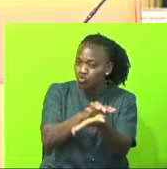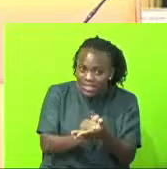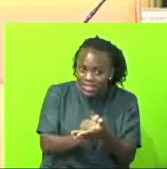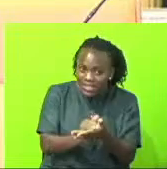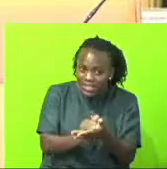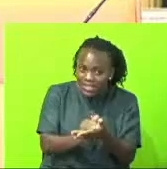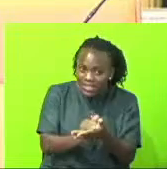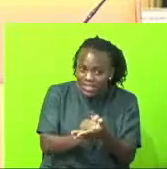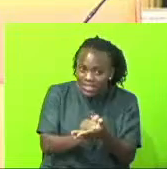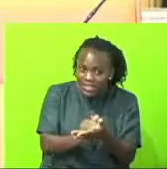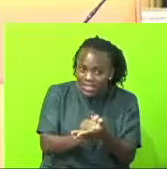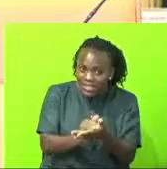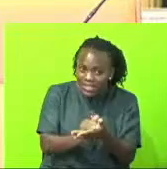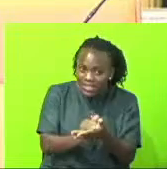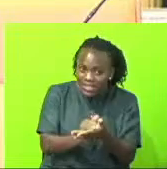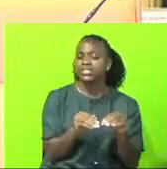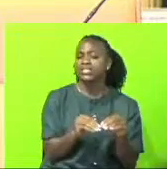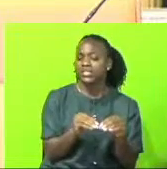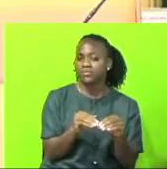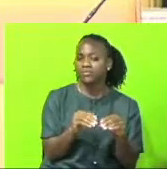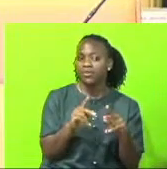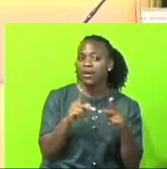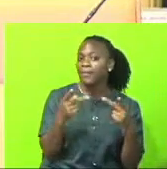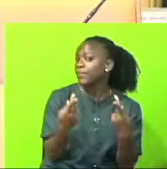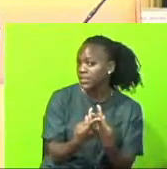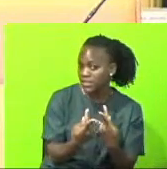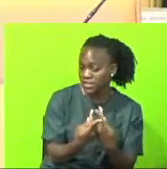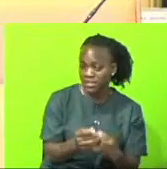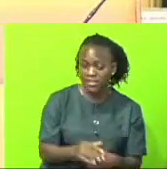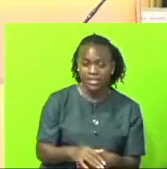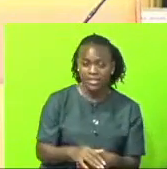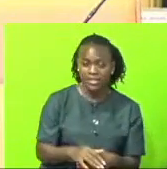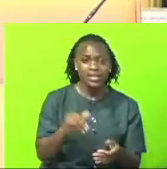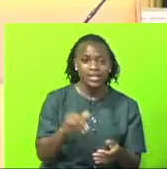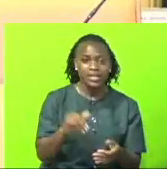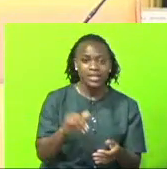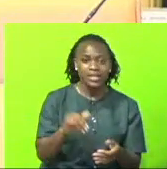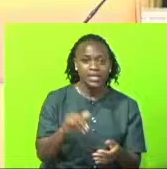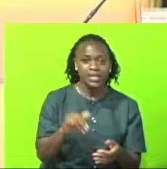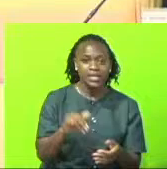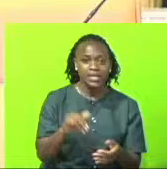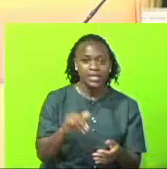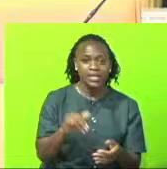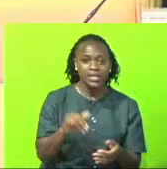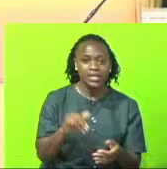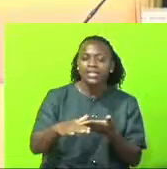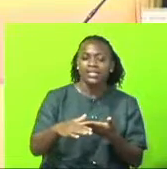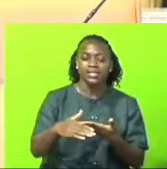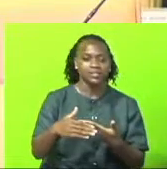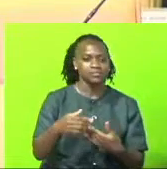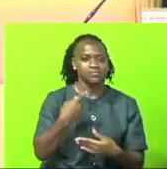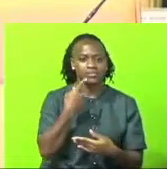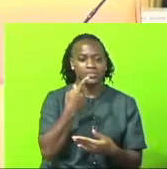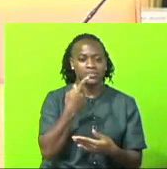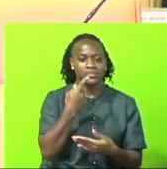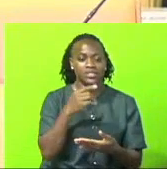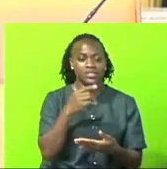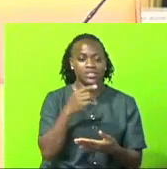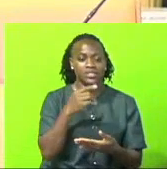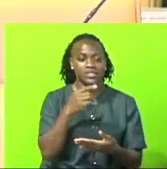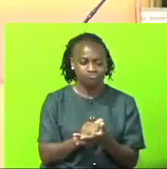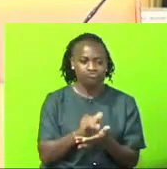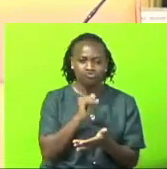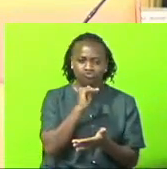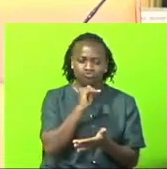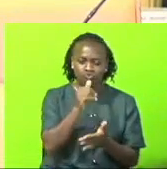his party. This automatically triggers forfeiture of his party membership.